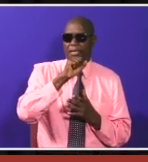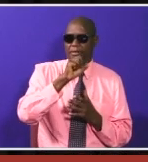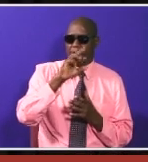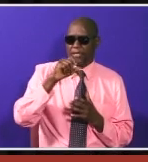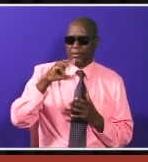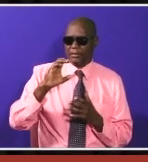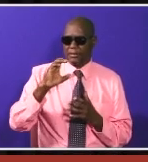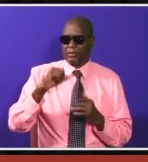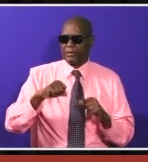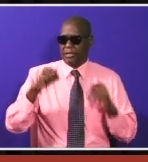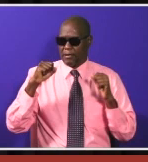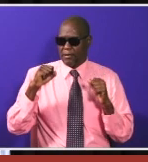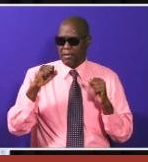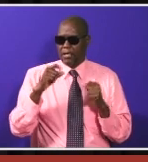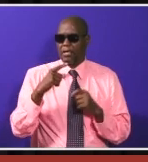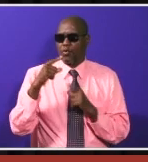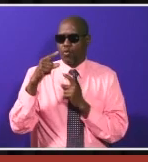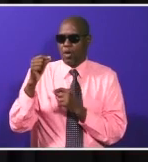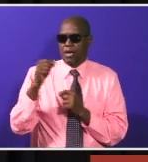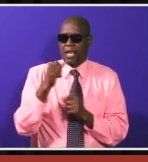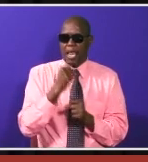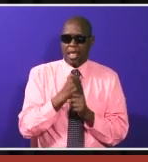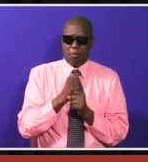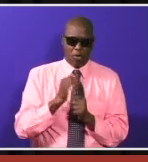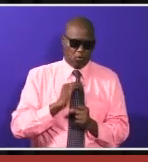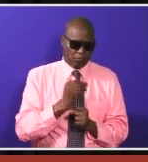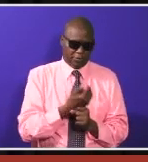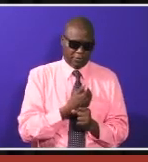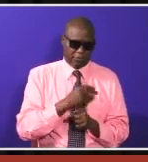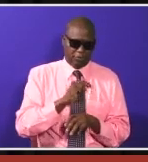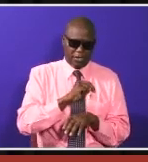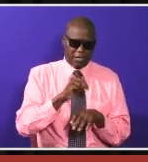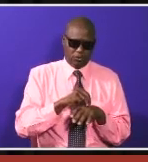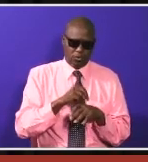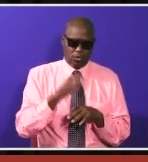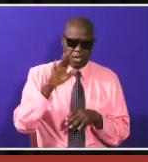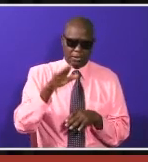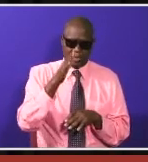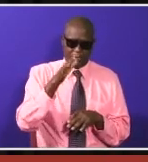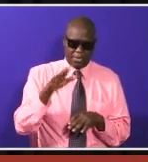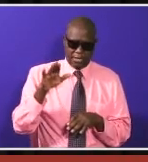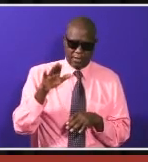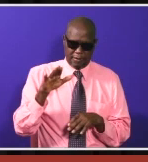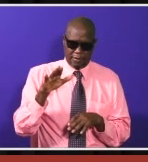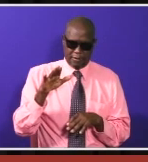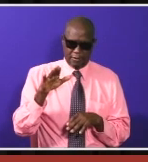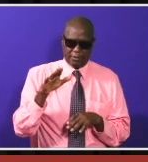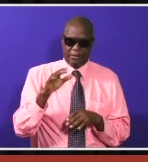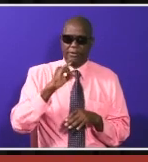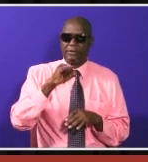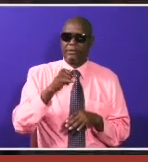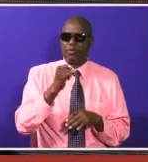Mengich, yes, actually told the Labour Committee in the National Assembly, yes, that SRC could actually shut down in January next year.